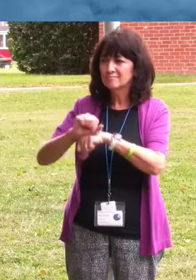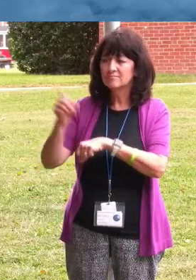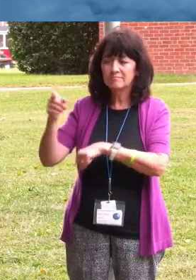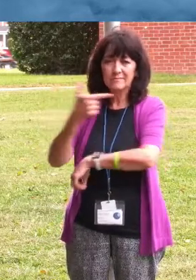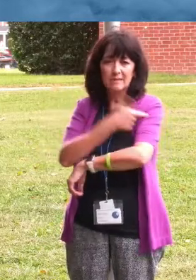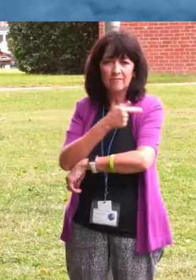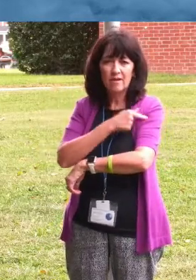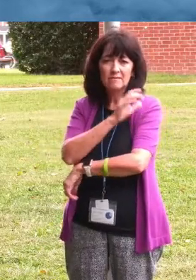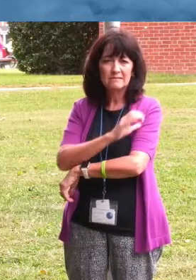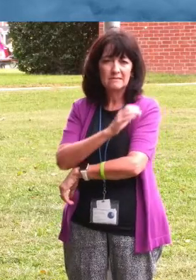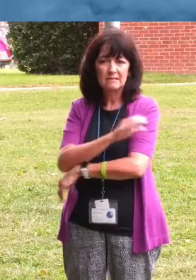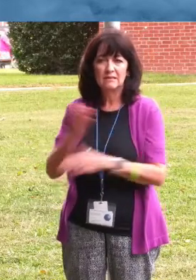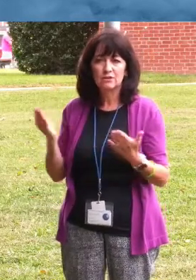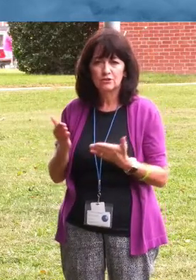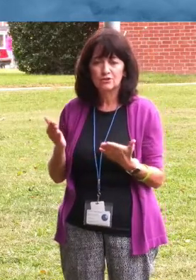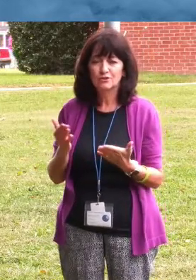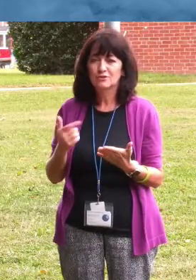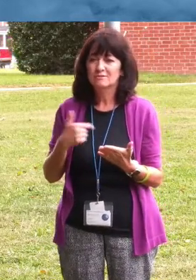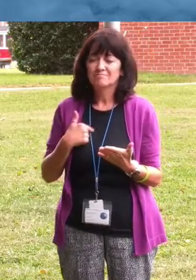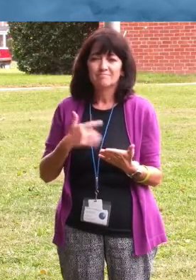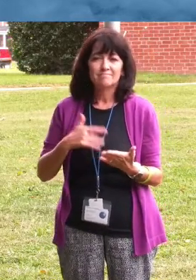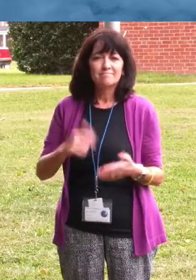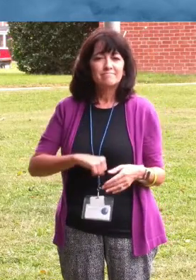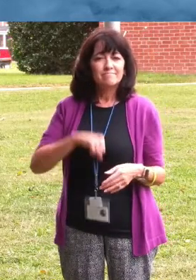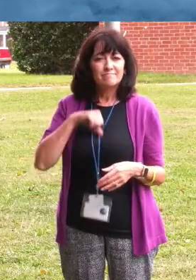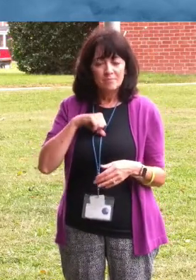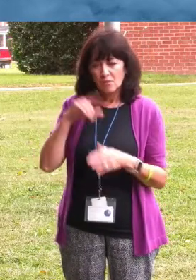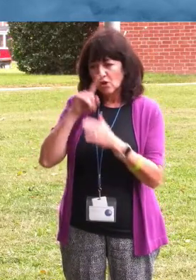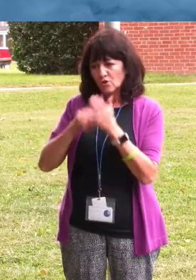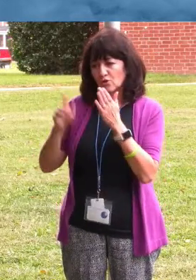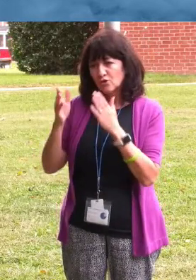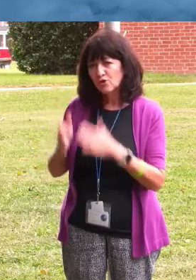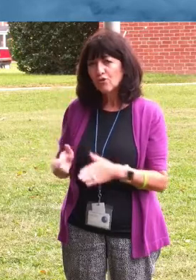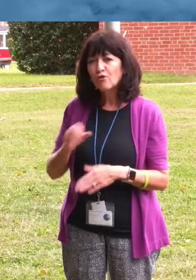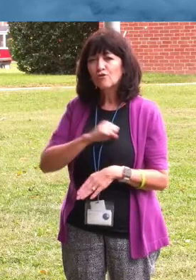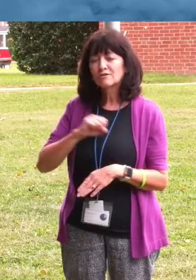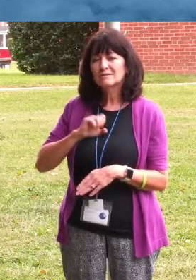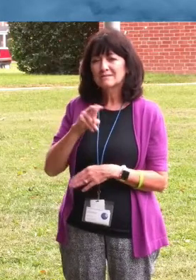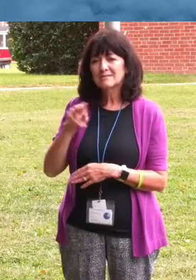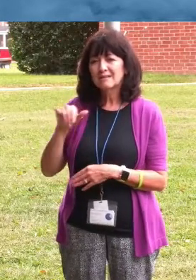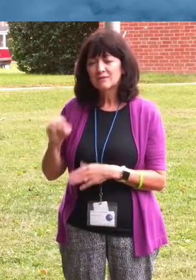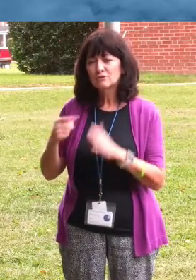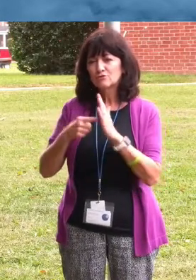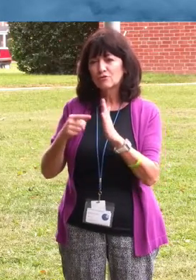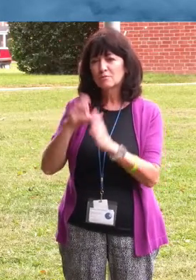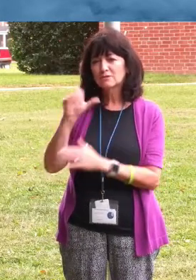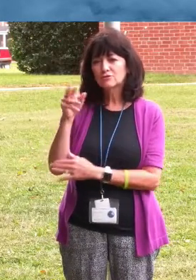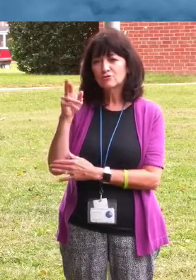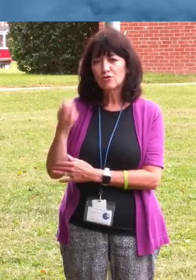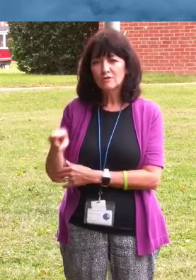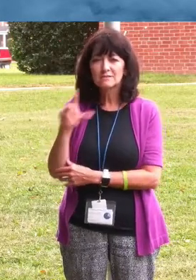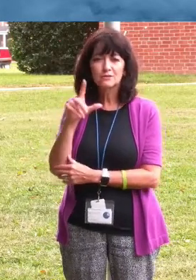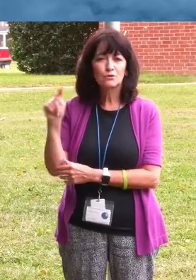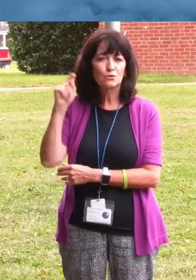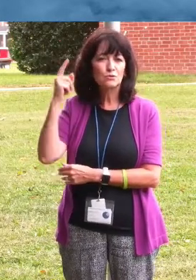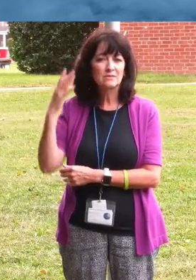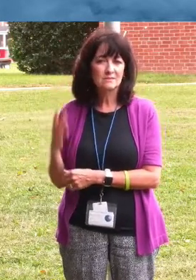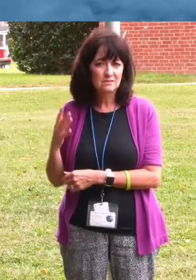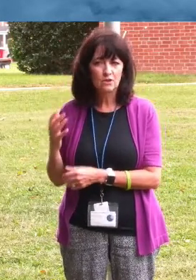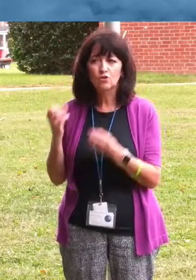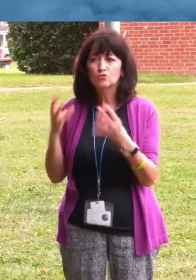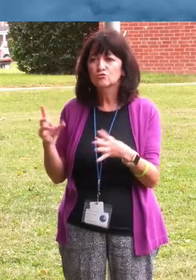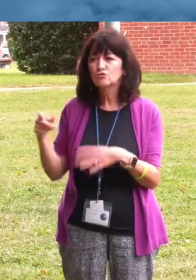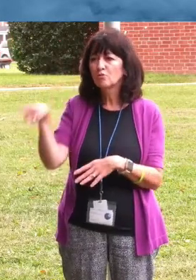And it's an honor to be here with the Lieutenant Governor, the Auditor, Senator Ennis, Representative Carson, and all of you, so many